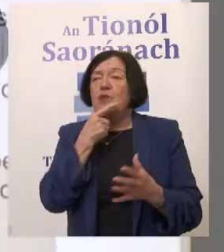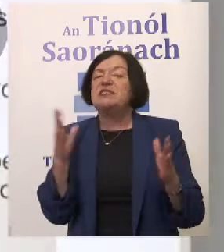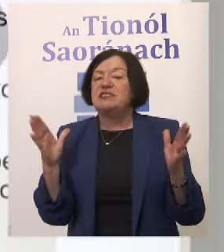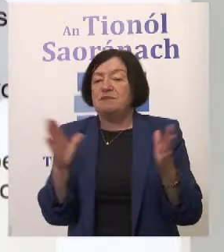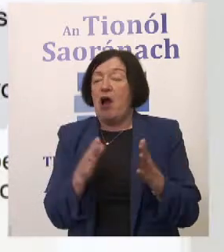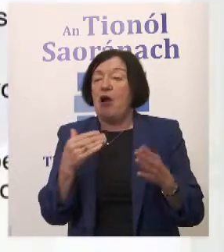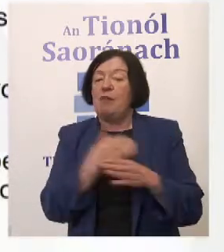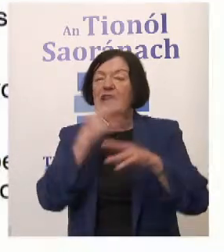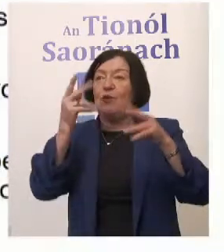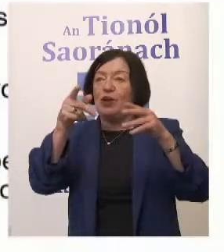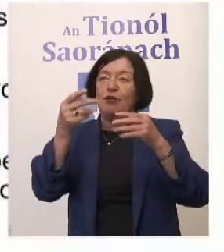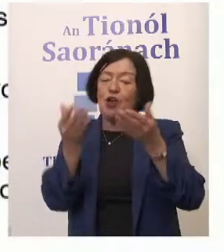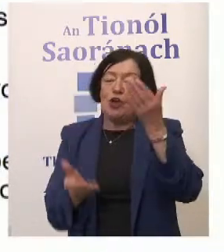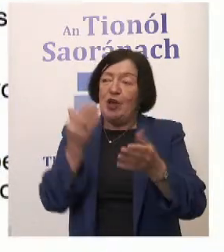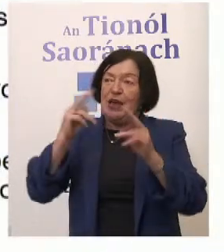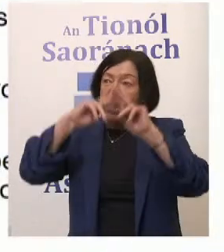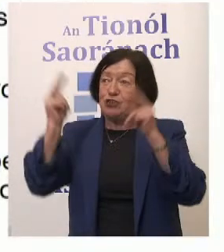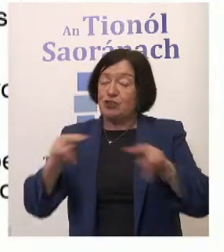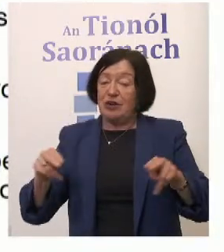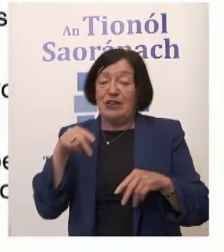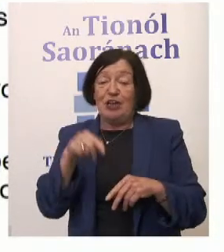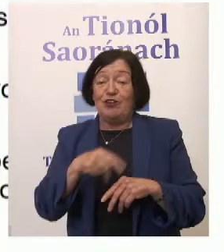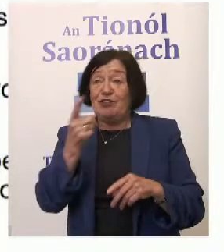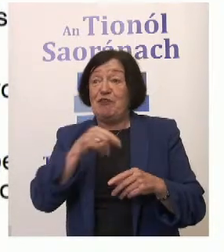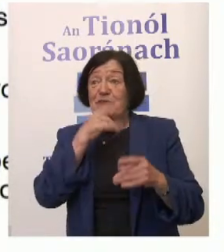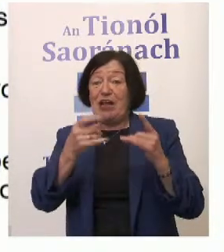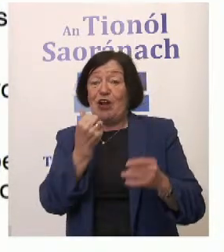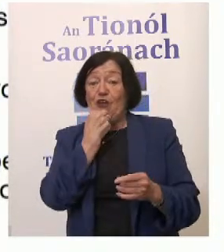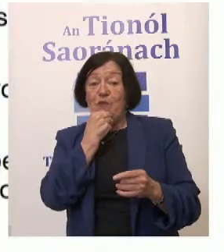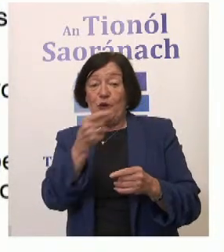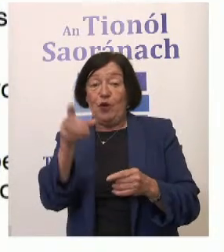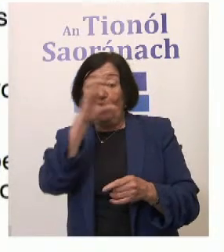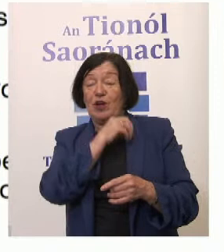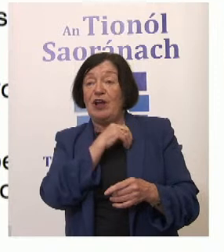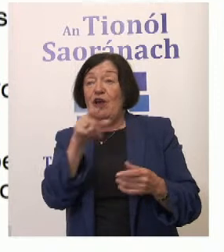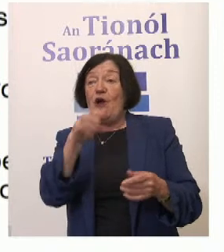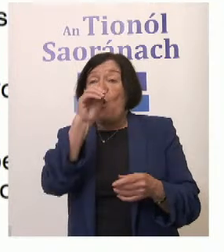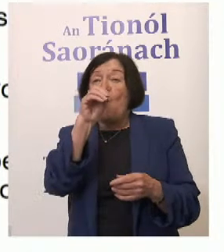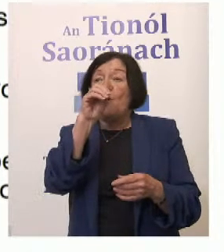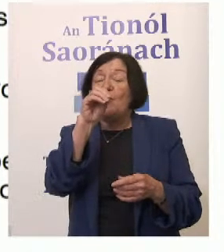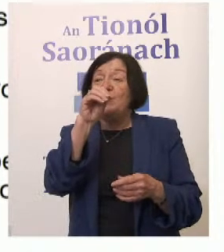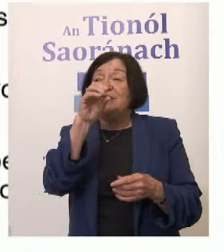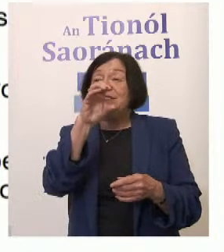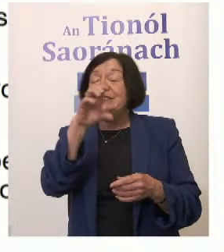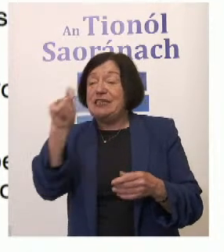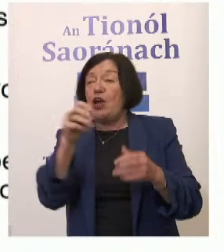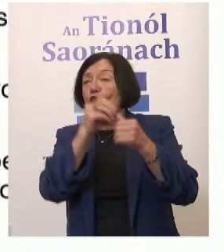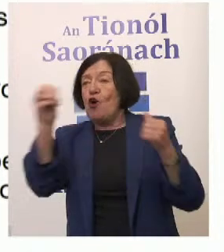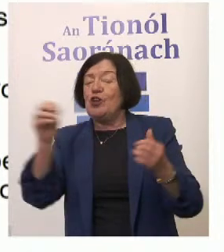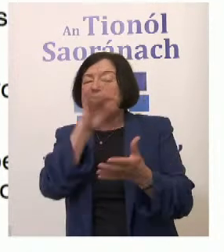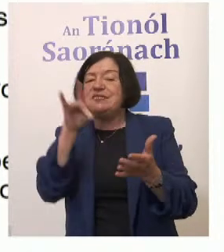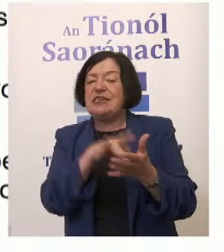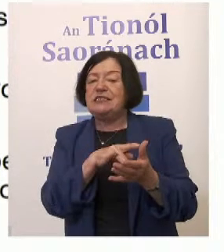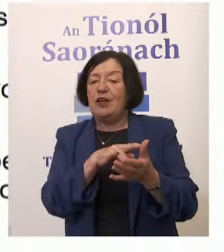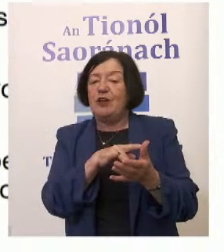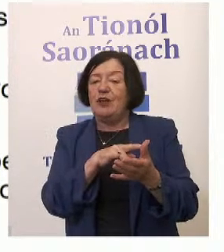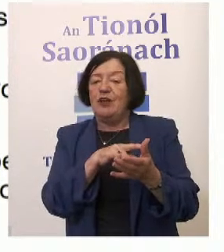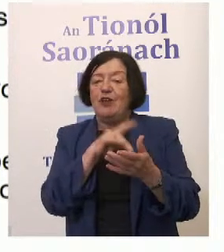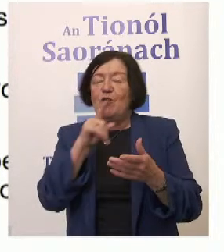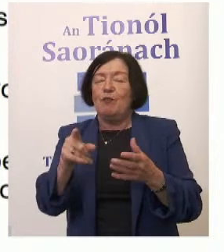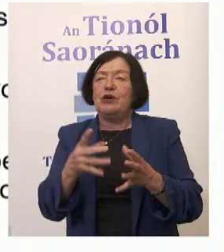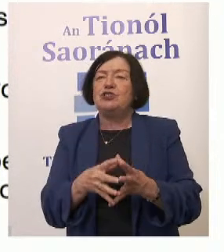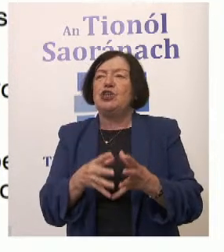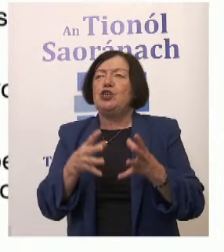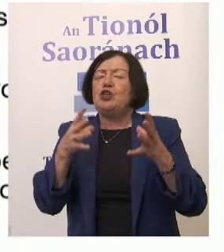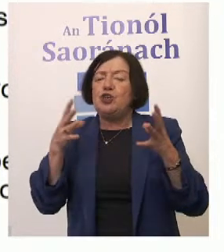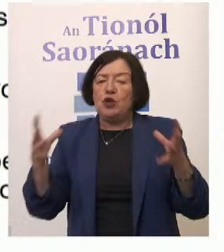by international standards. Dublin barely makes the rankings sometimes when you look at OECD or other city rankings. And yet, it's a